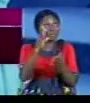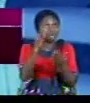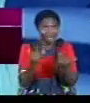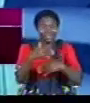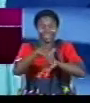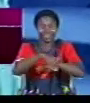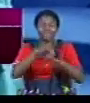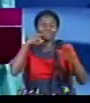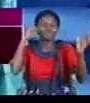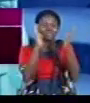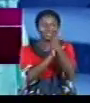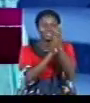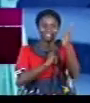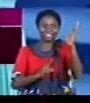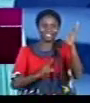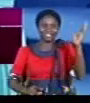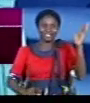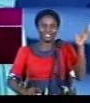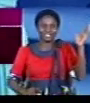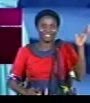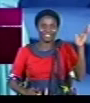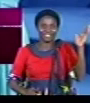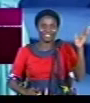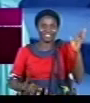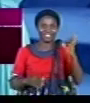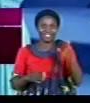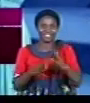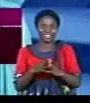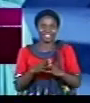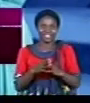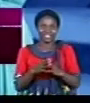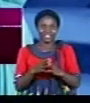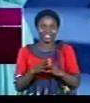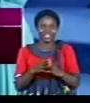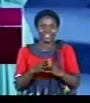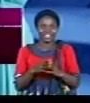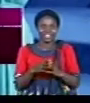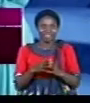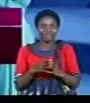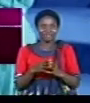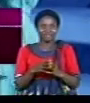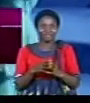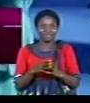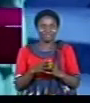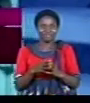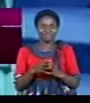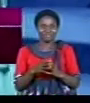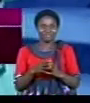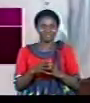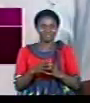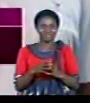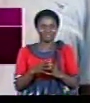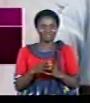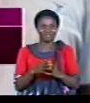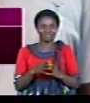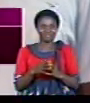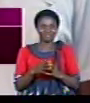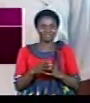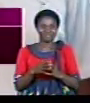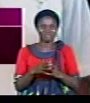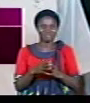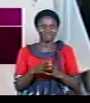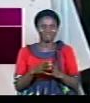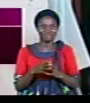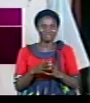Hallelujah. She has little thing to say. God bless you. Okay, just. I just want to appreciate God.